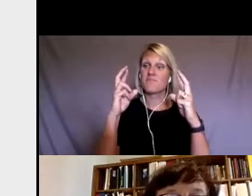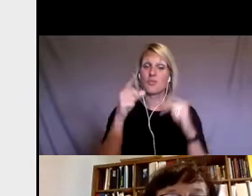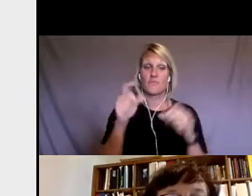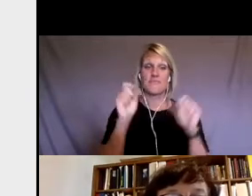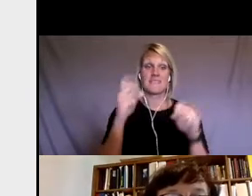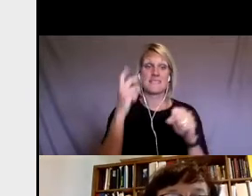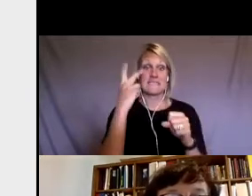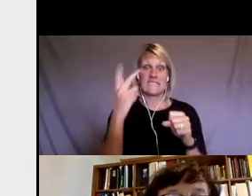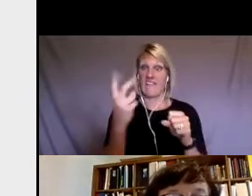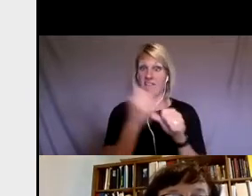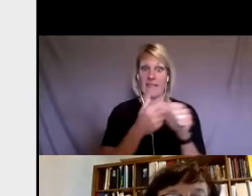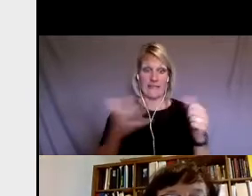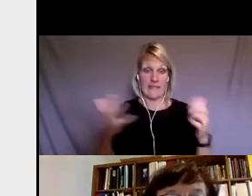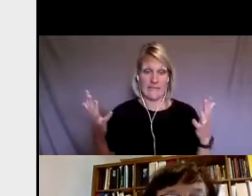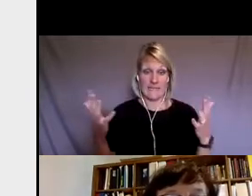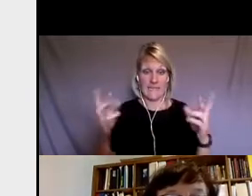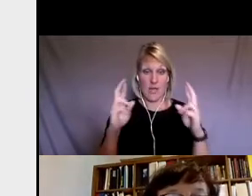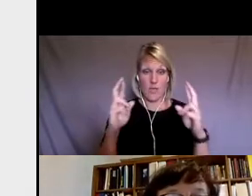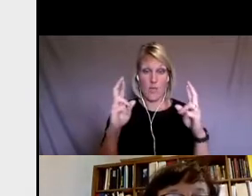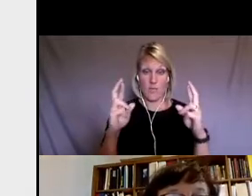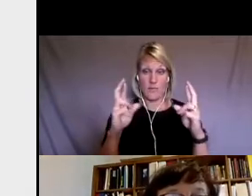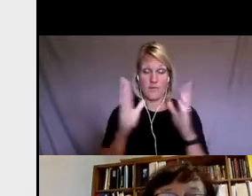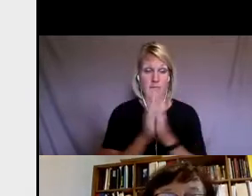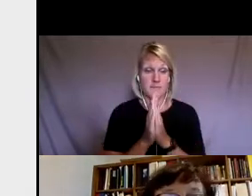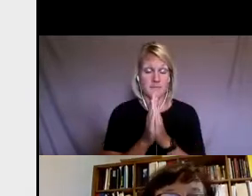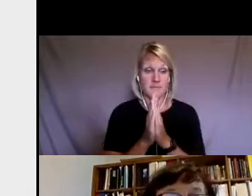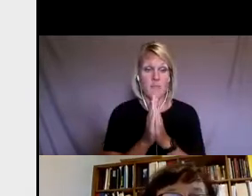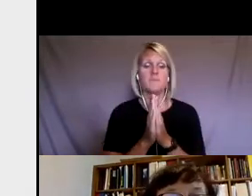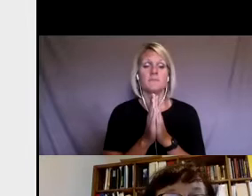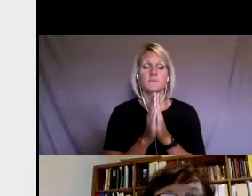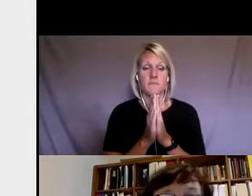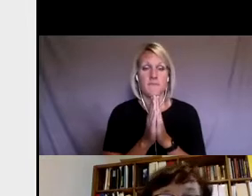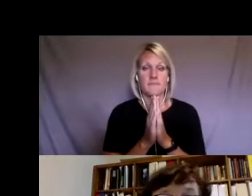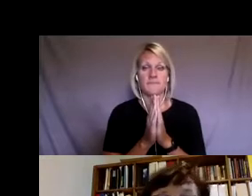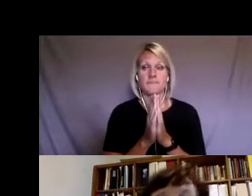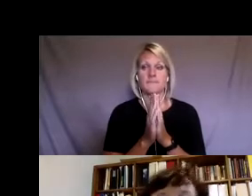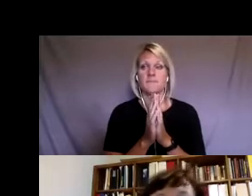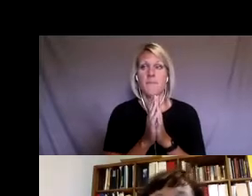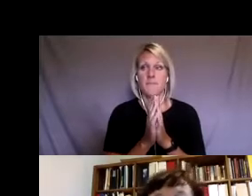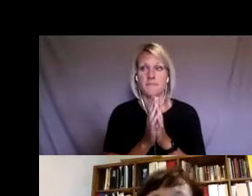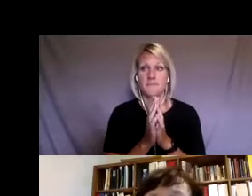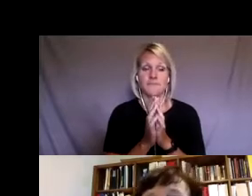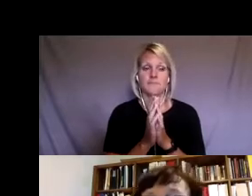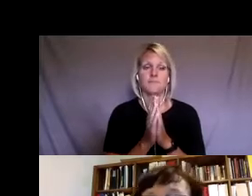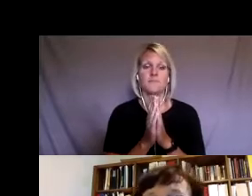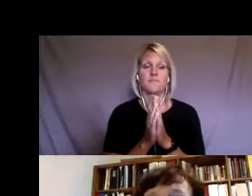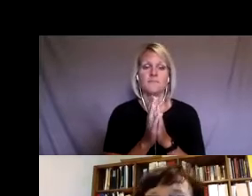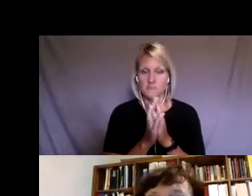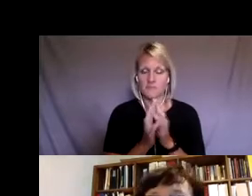see everything. Let me lay from start. Okay, here we